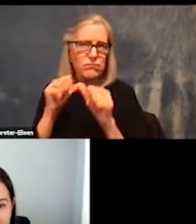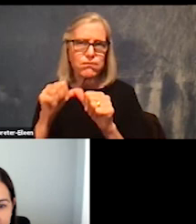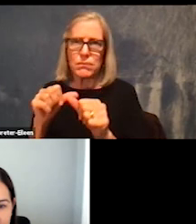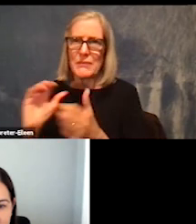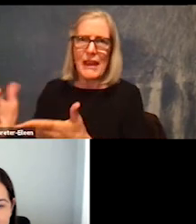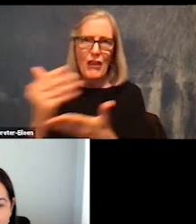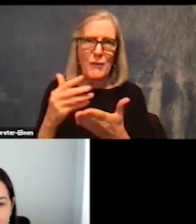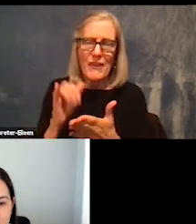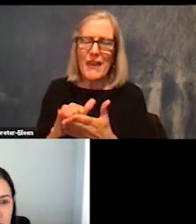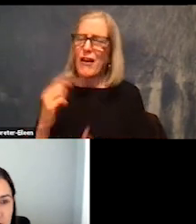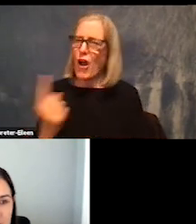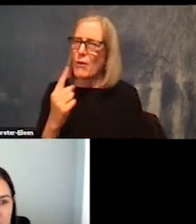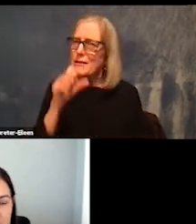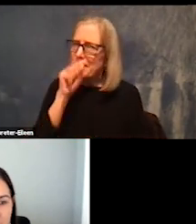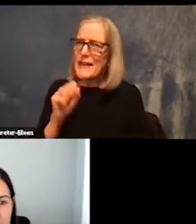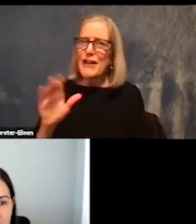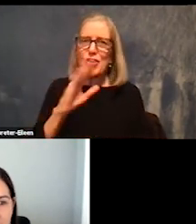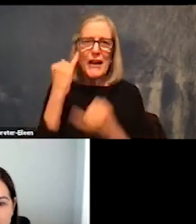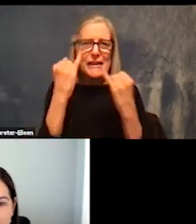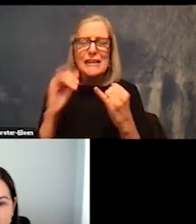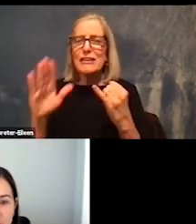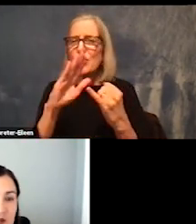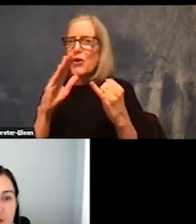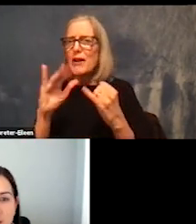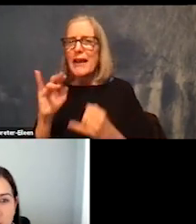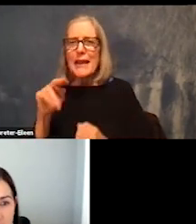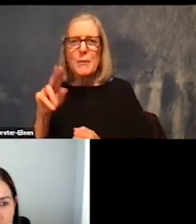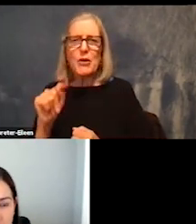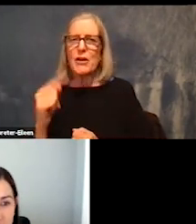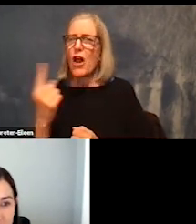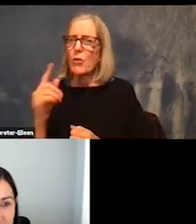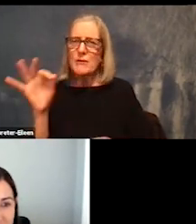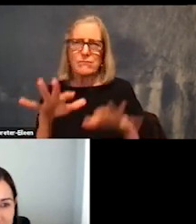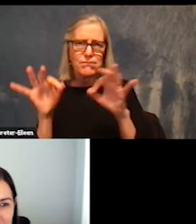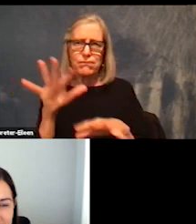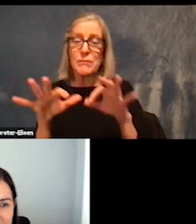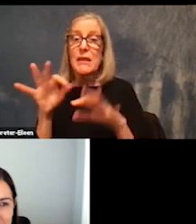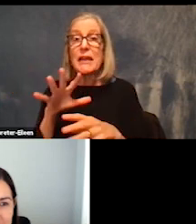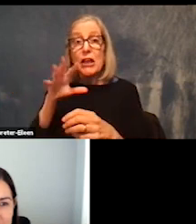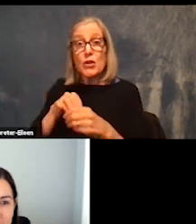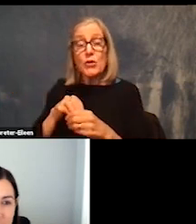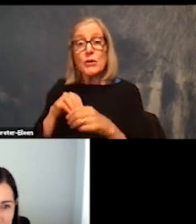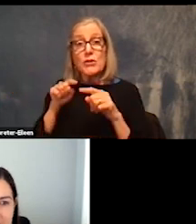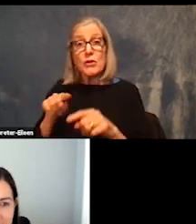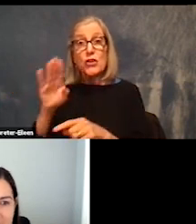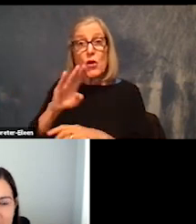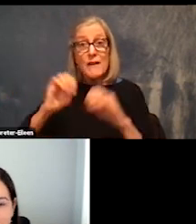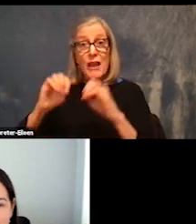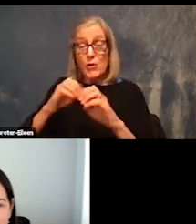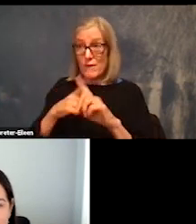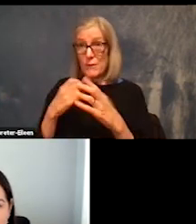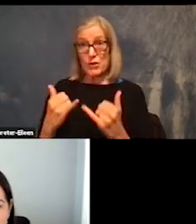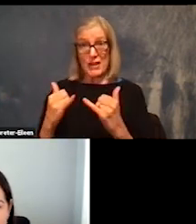and ideas, and we will look for those as you include them in part of your evaluation that you'll get from today's